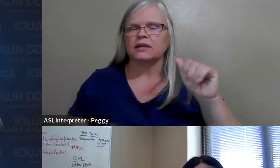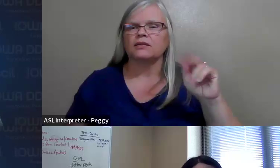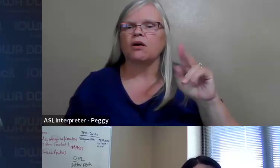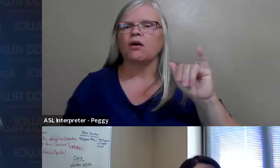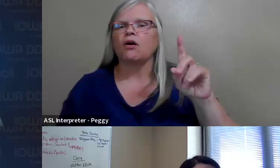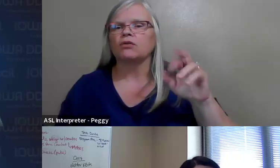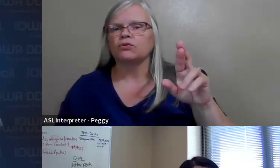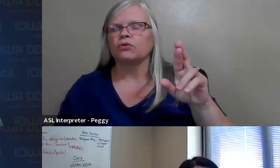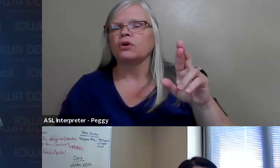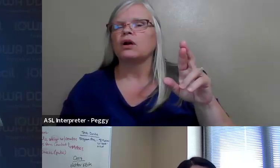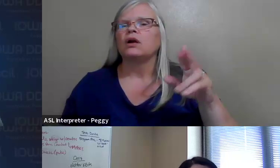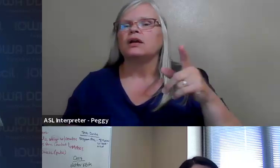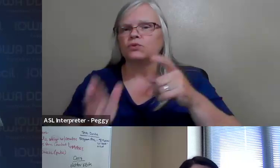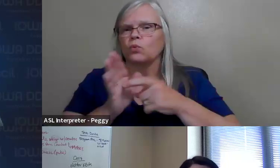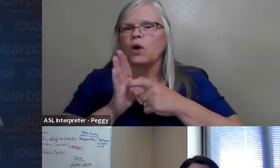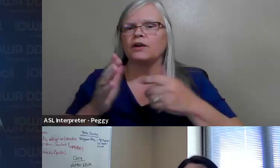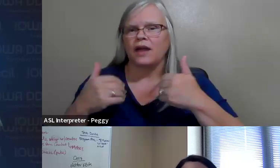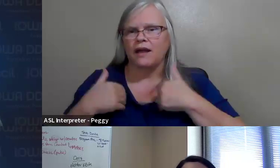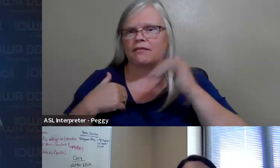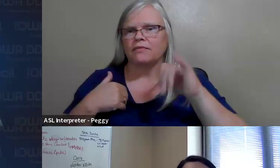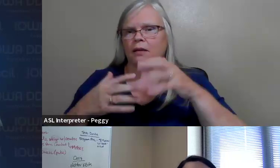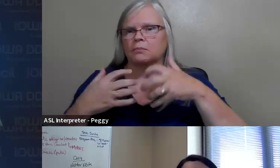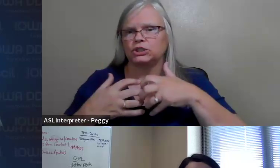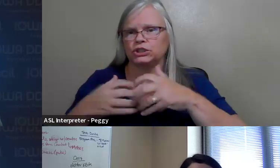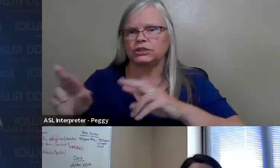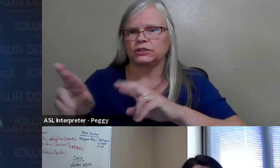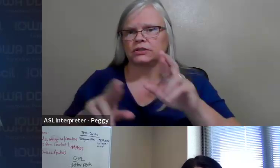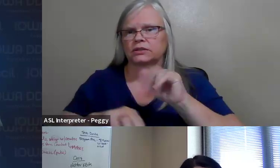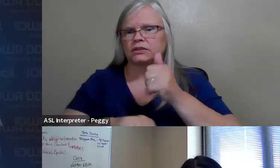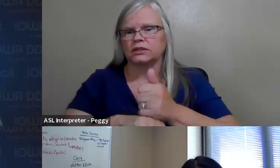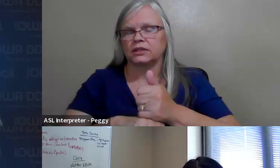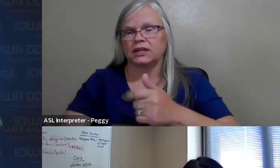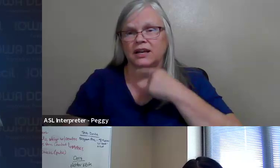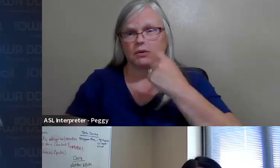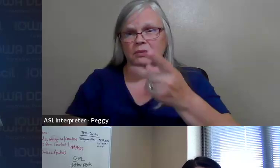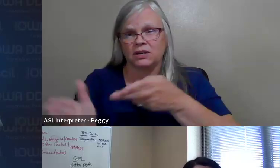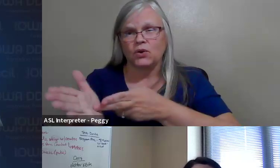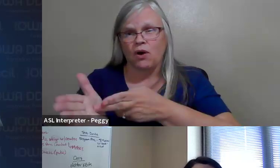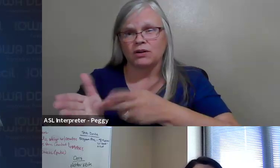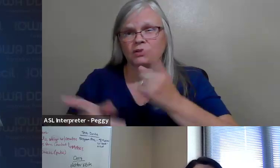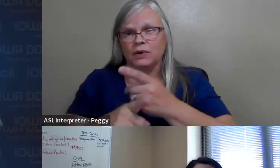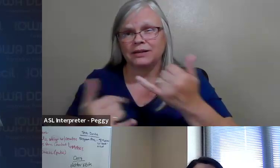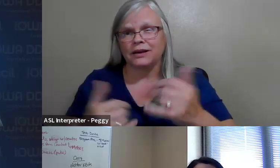office and every satellite is required to have that machine set up. I will be perfectly honest with you.